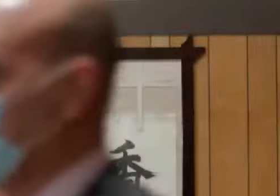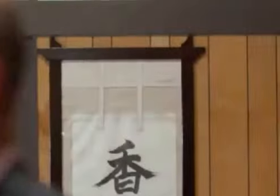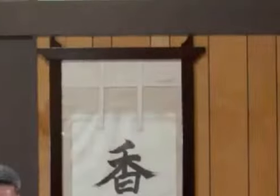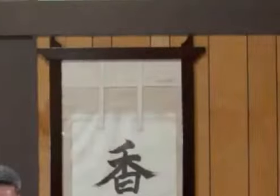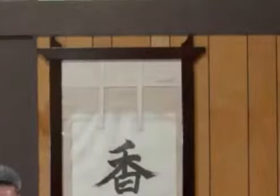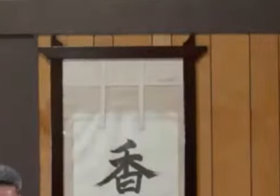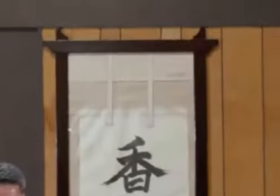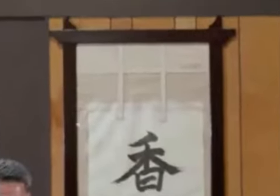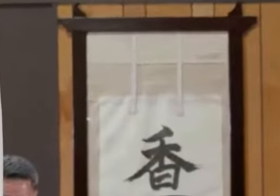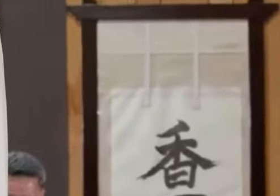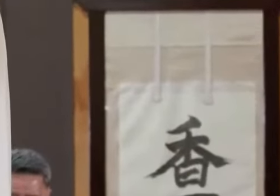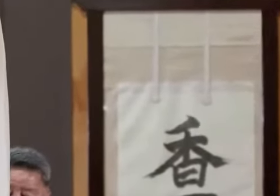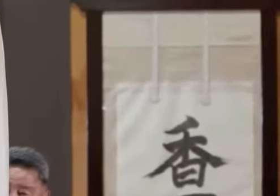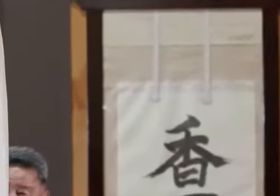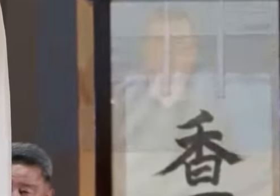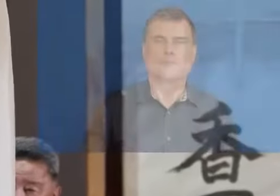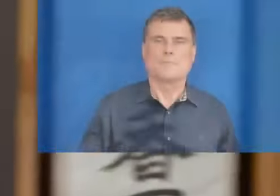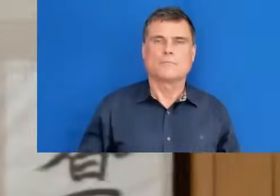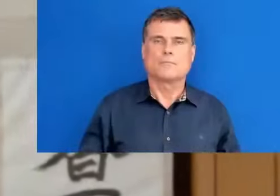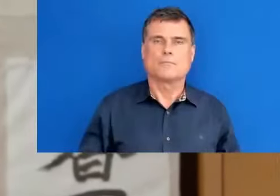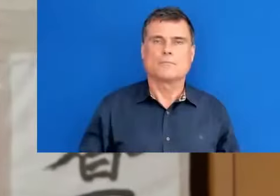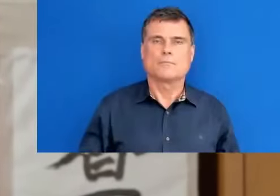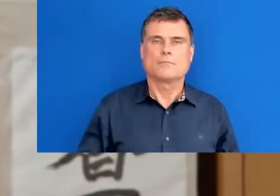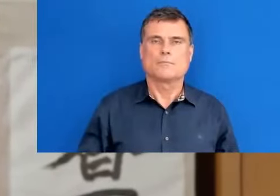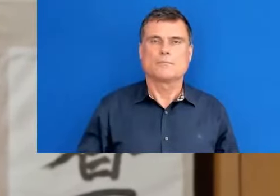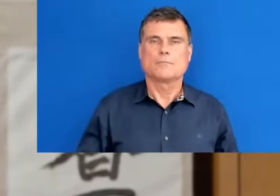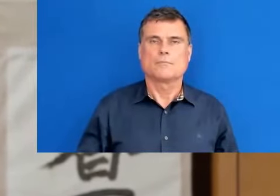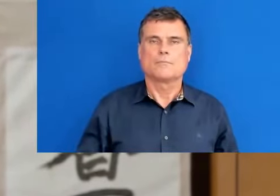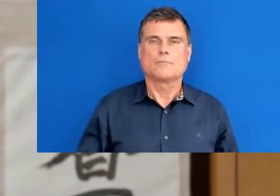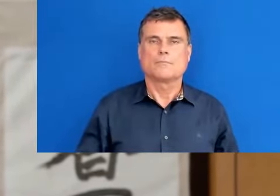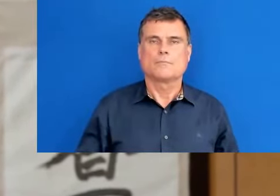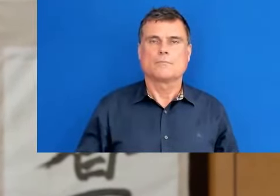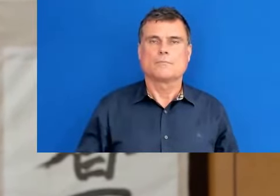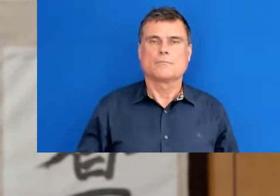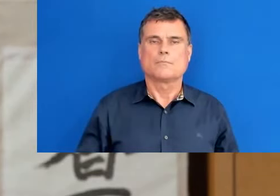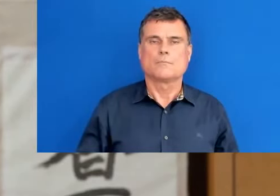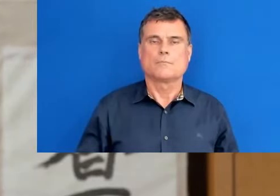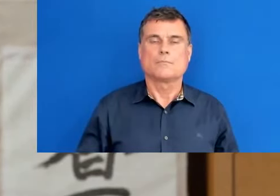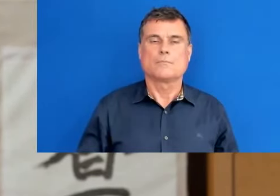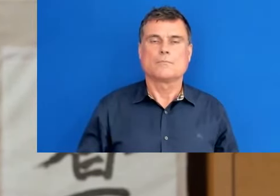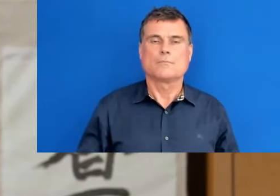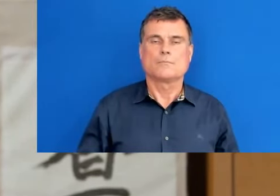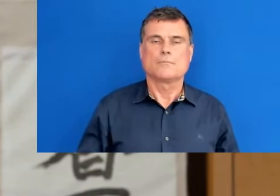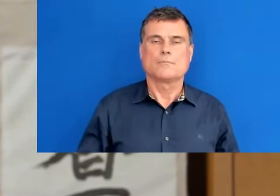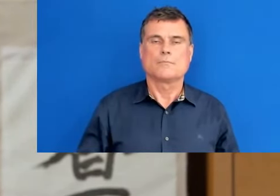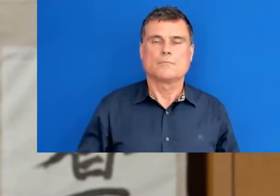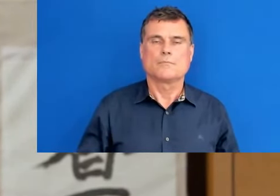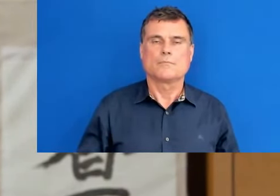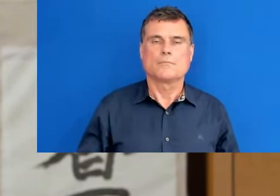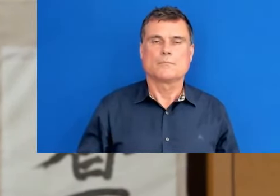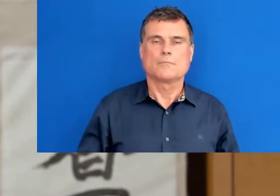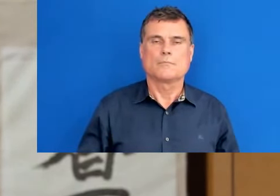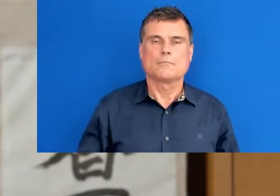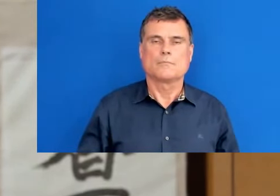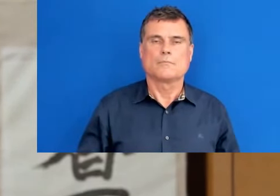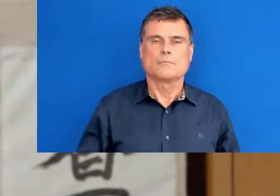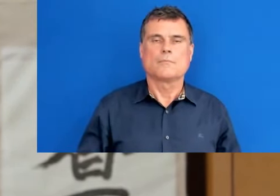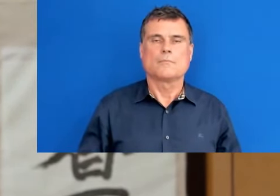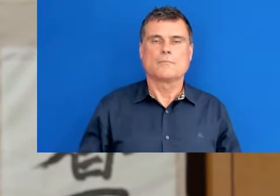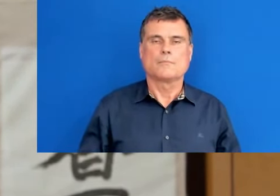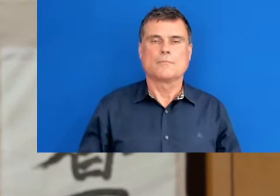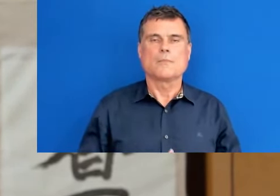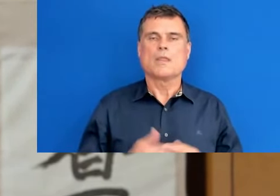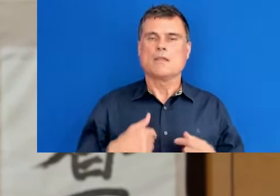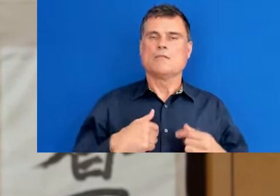Higo, and I am the chair of the Steveston Japanese Canadian Cultural Center Advisory Committee. I am honored to be